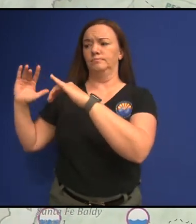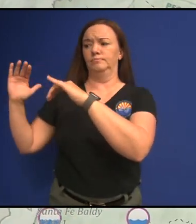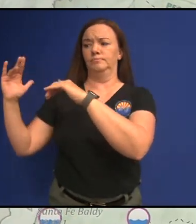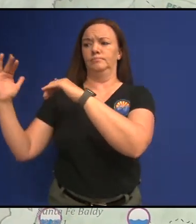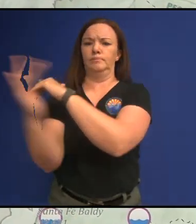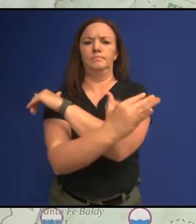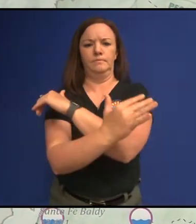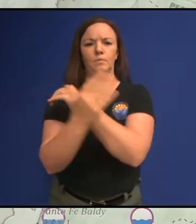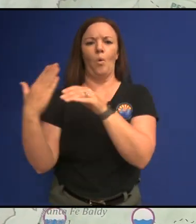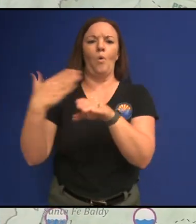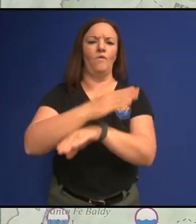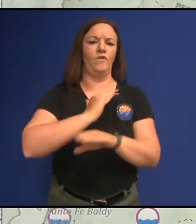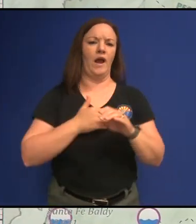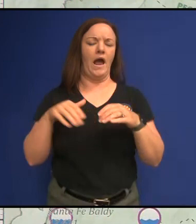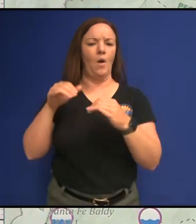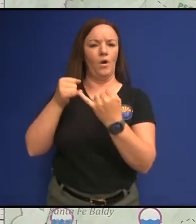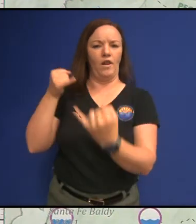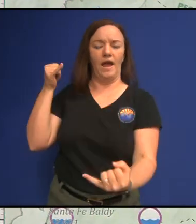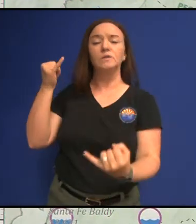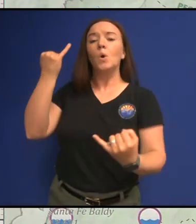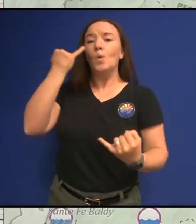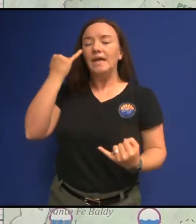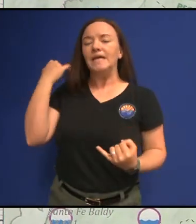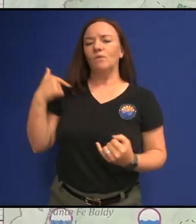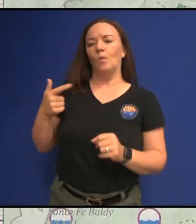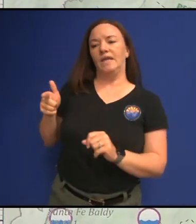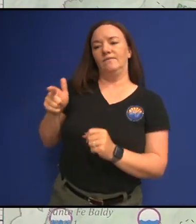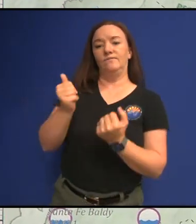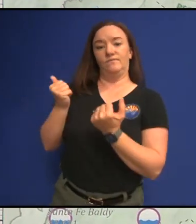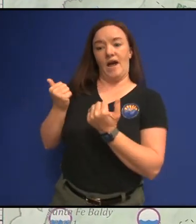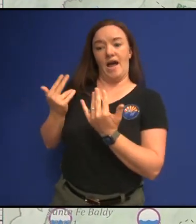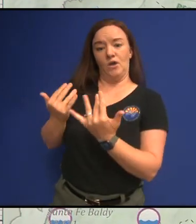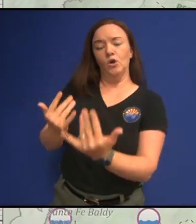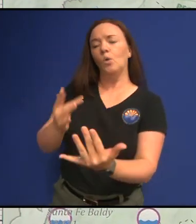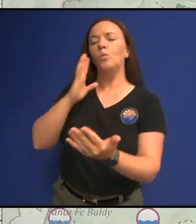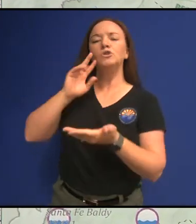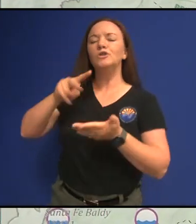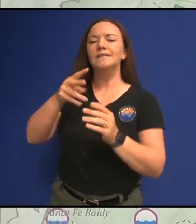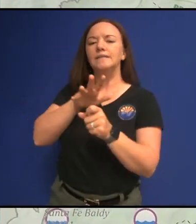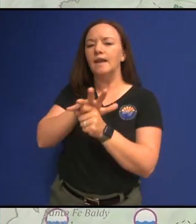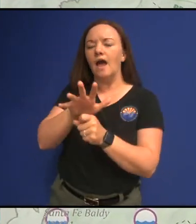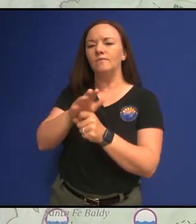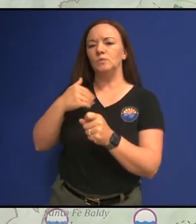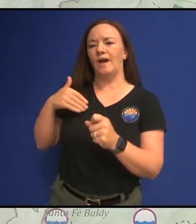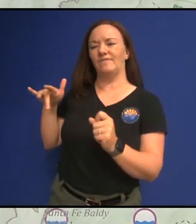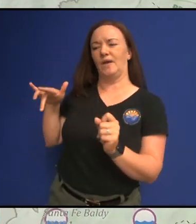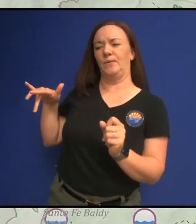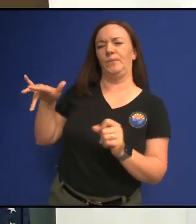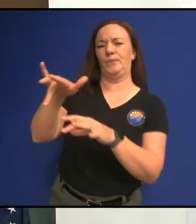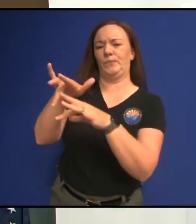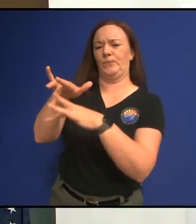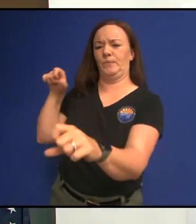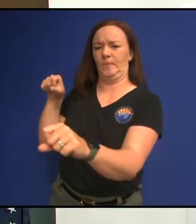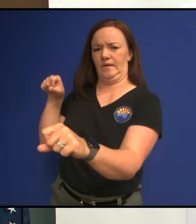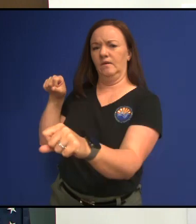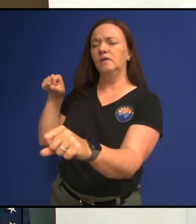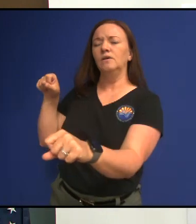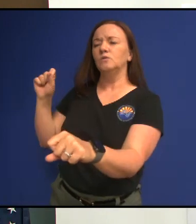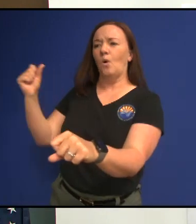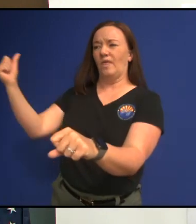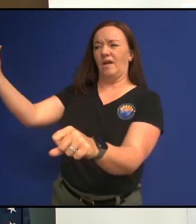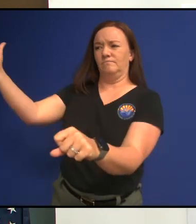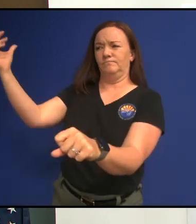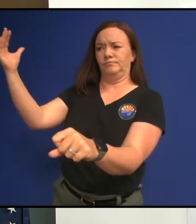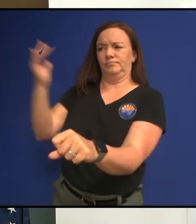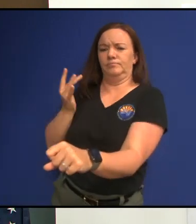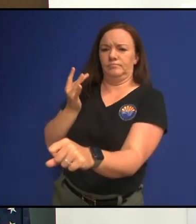measured firing operation, just with the intent of keeping up, making sure that we have a buffer so that the fire wouldn't move ahead of us. Again,